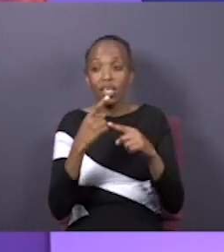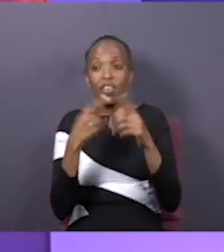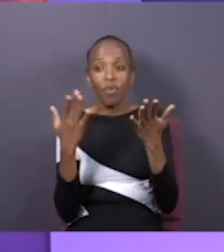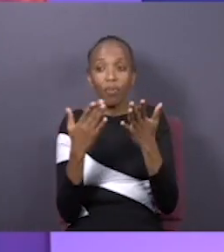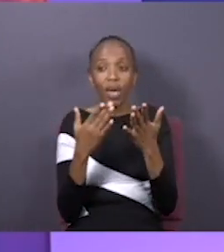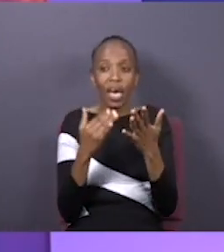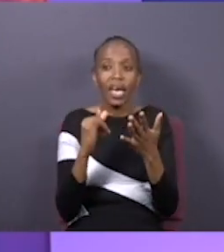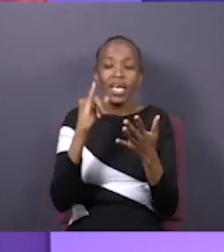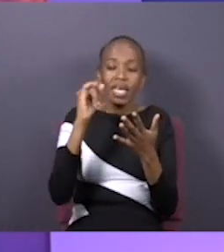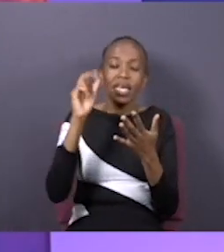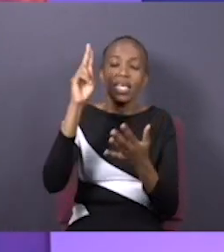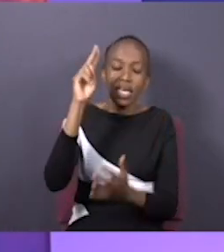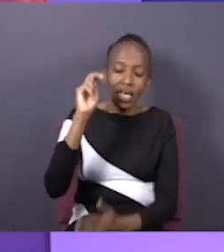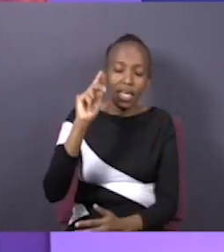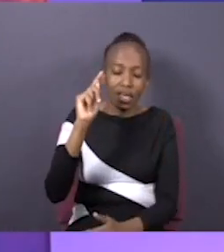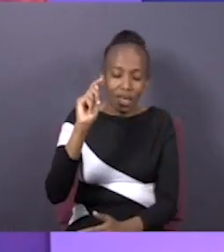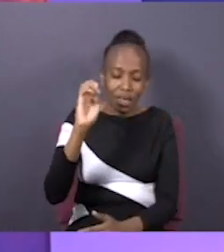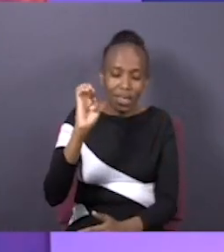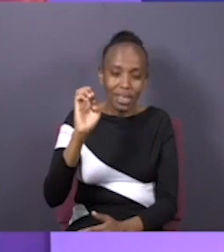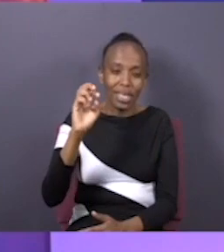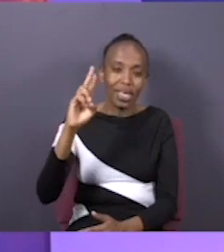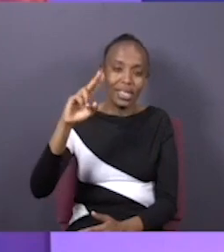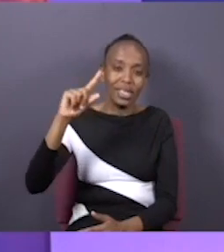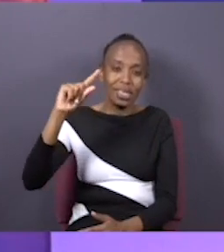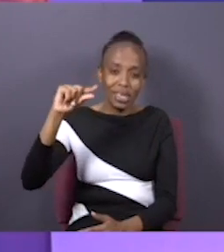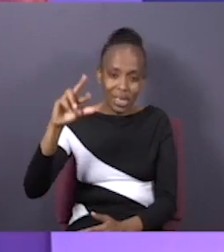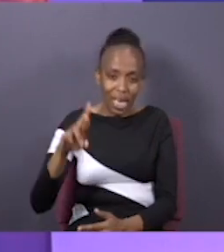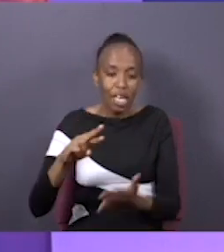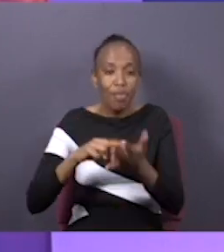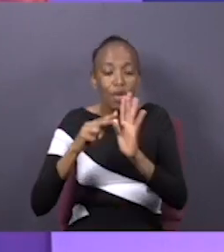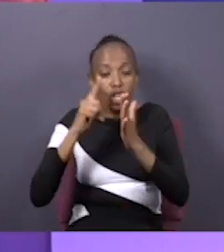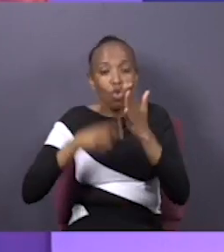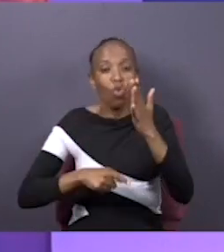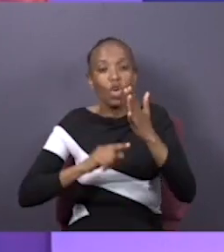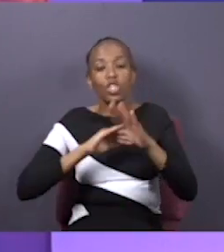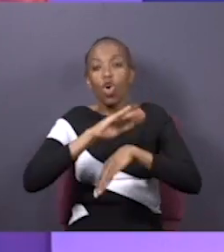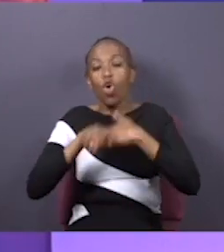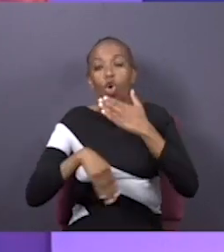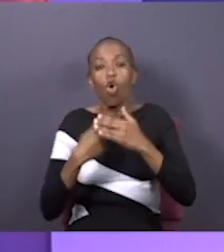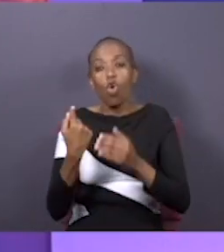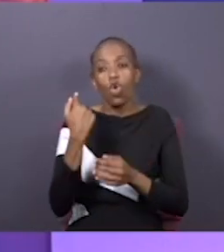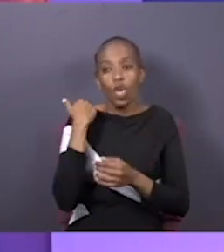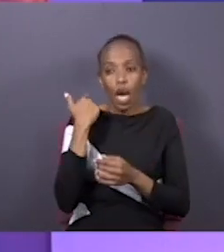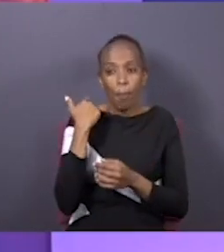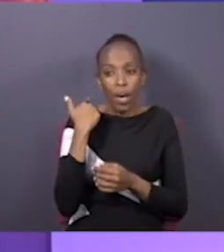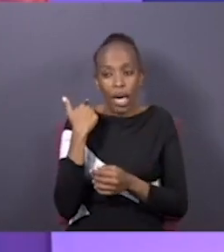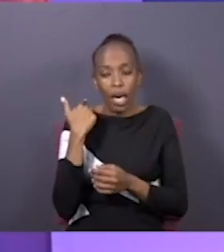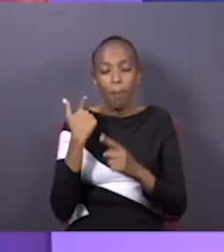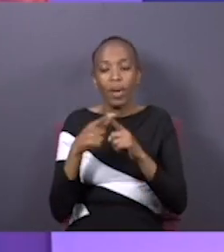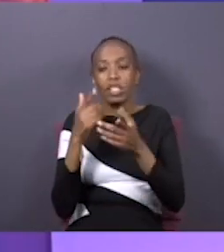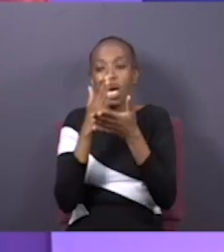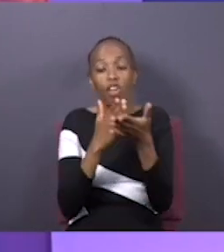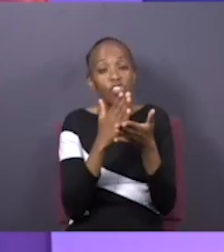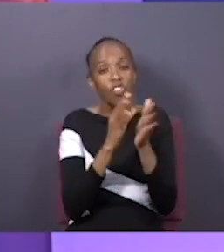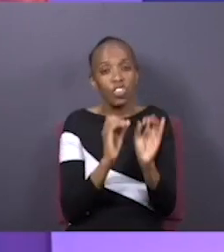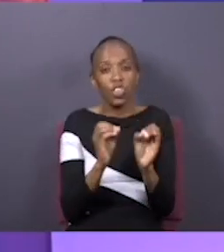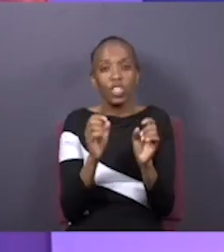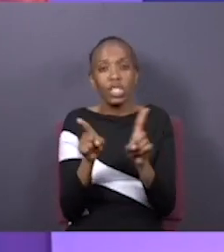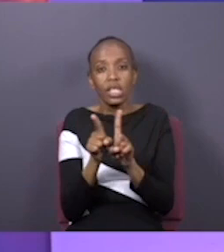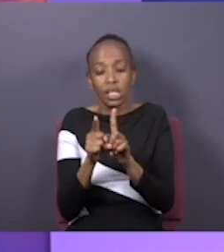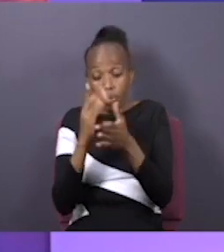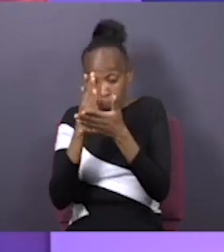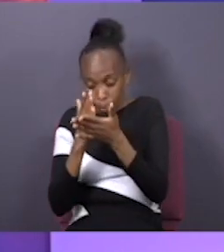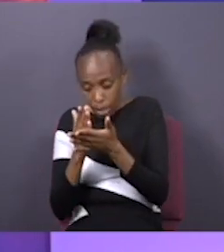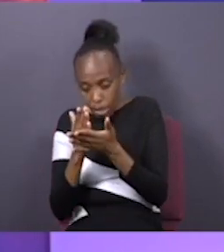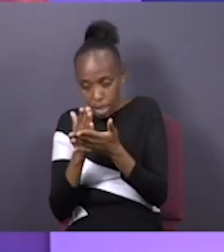from integer. Integer means whole numbers. It is not fractions. It's not even